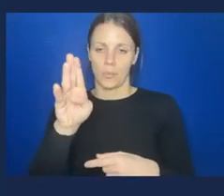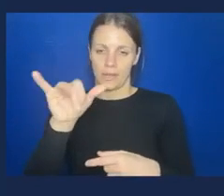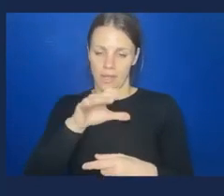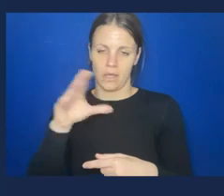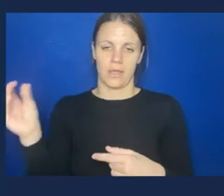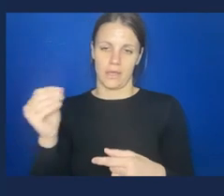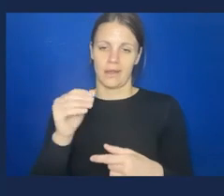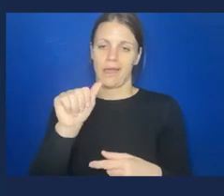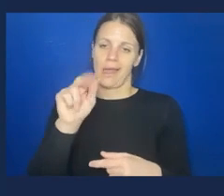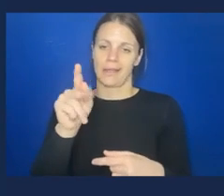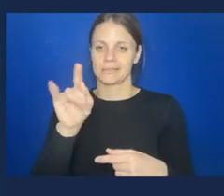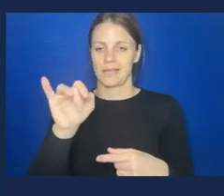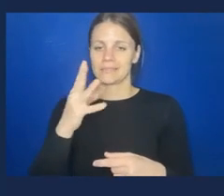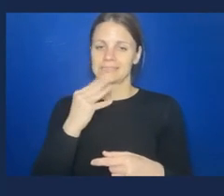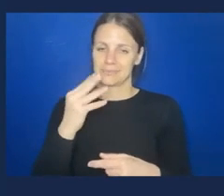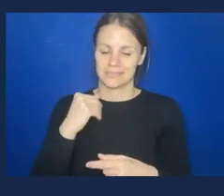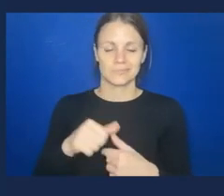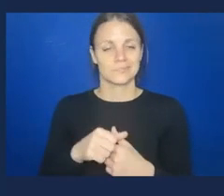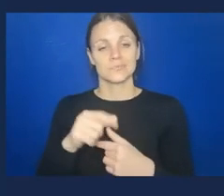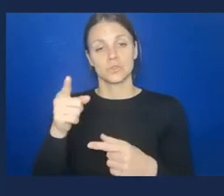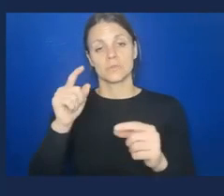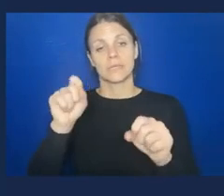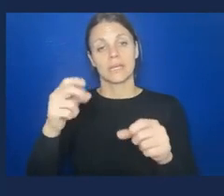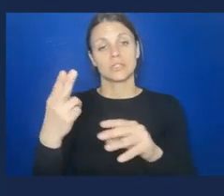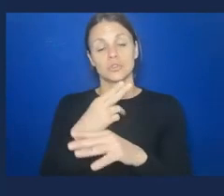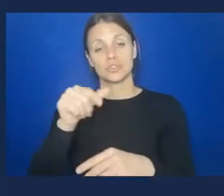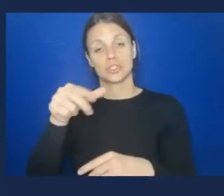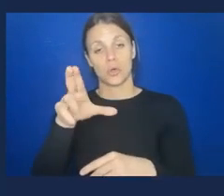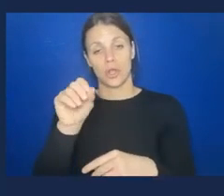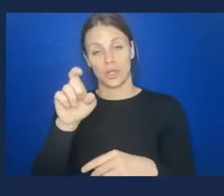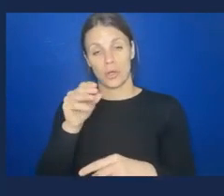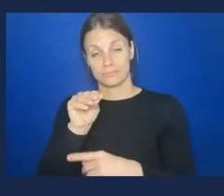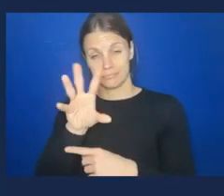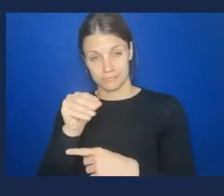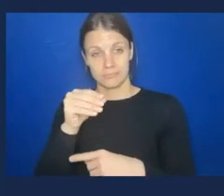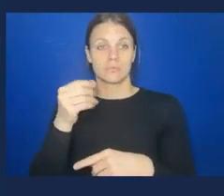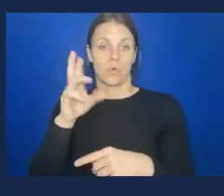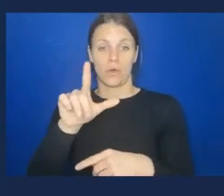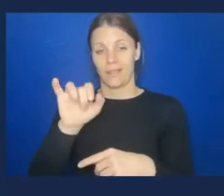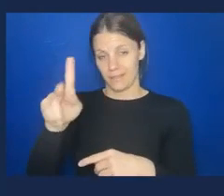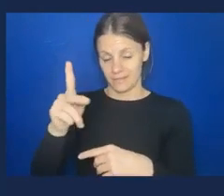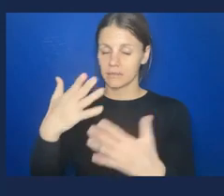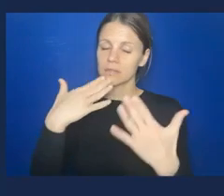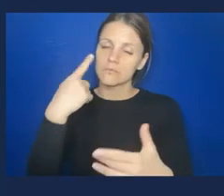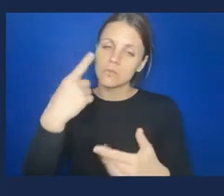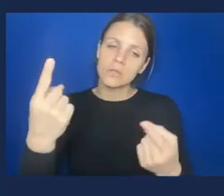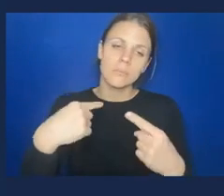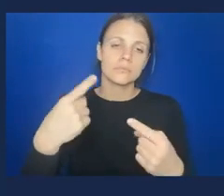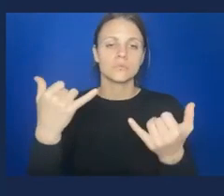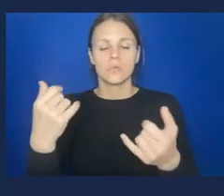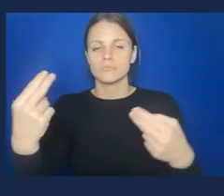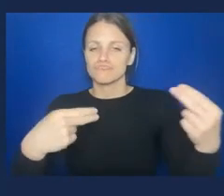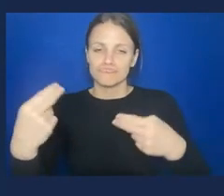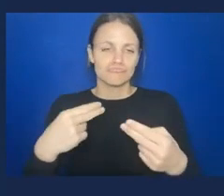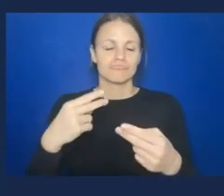code on the screen. Thank you for attending today to show your commitment to learning and growing with us